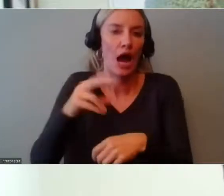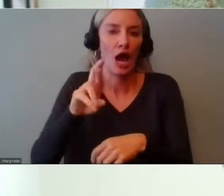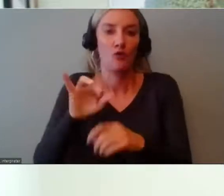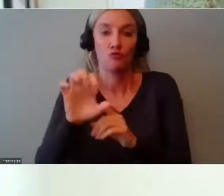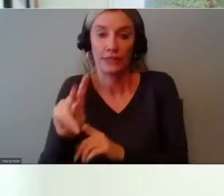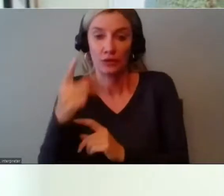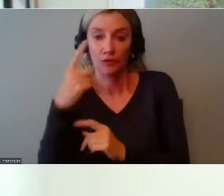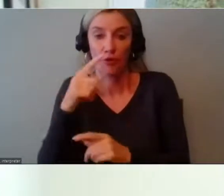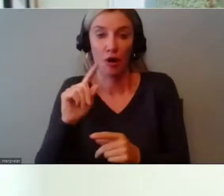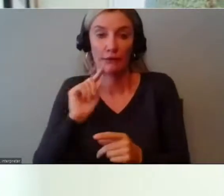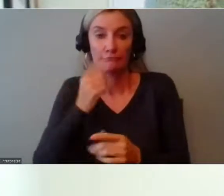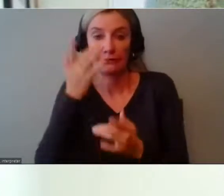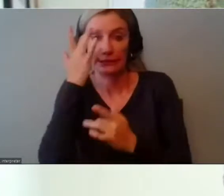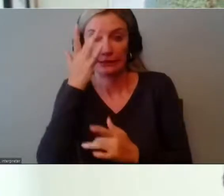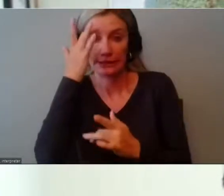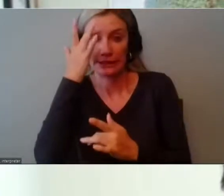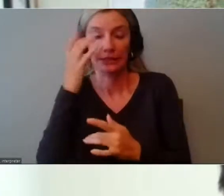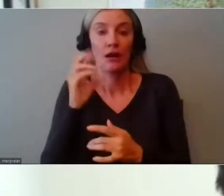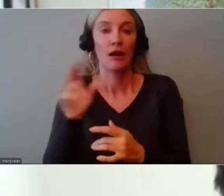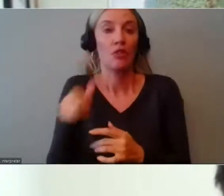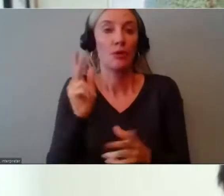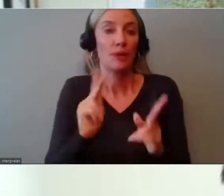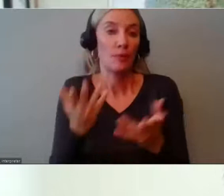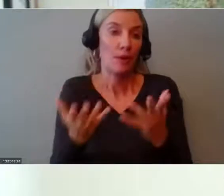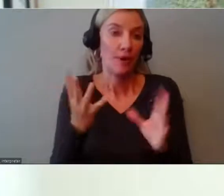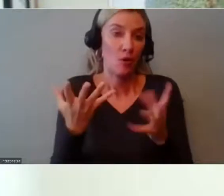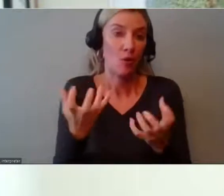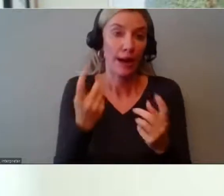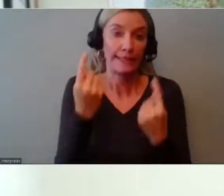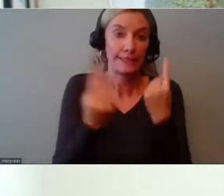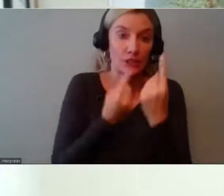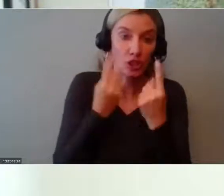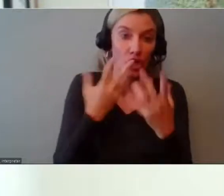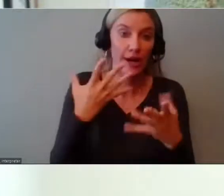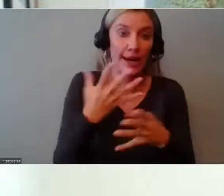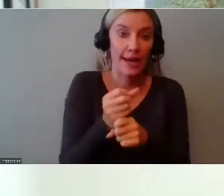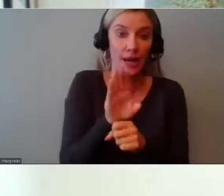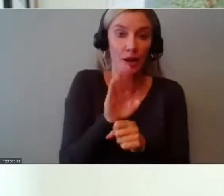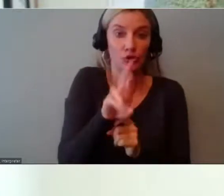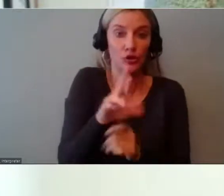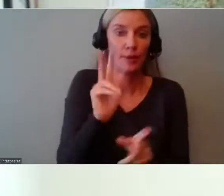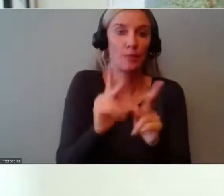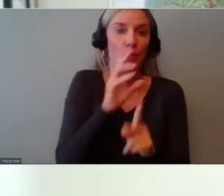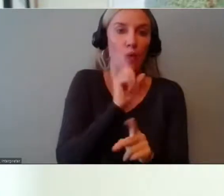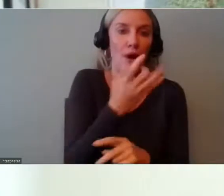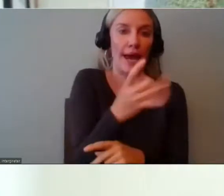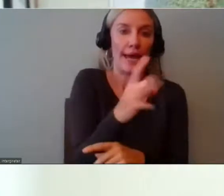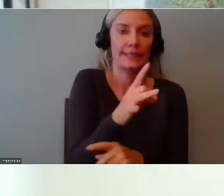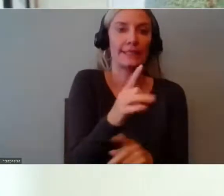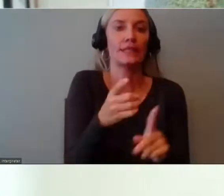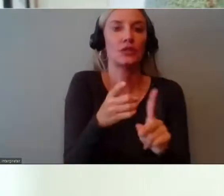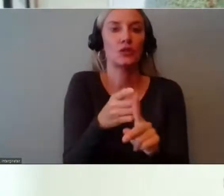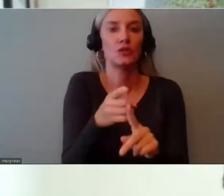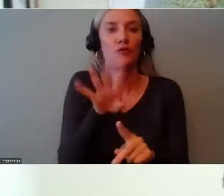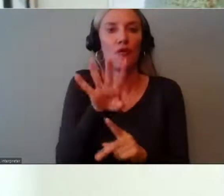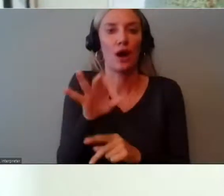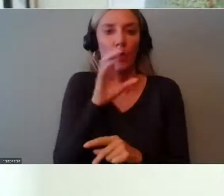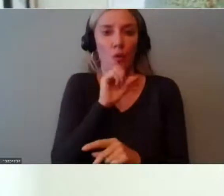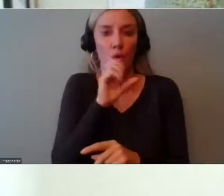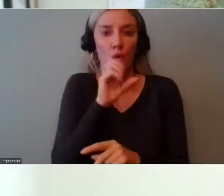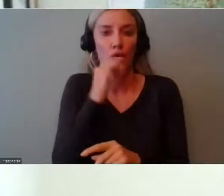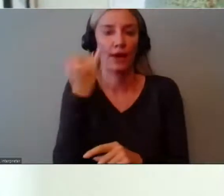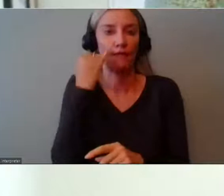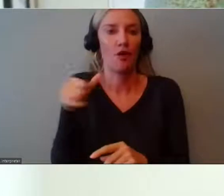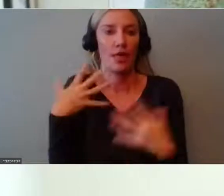to consider these boosters are people 18 through 49 years old with underlying medical conditions,